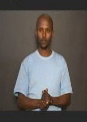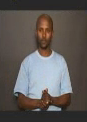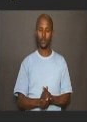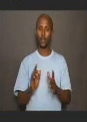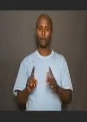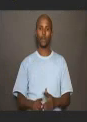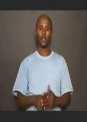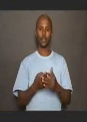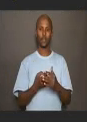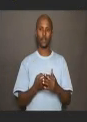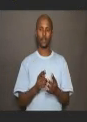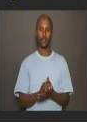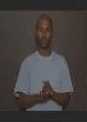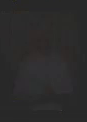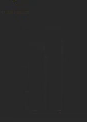Begin.